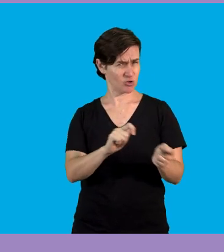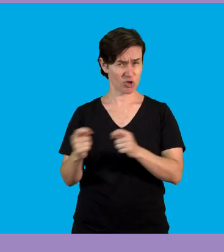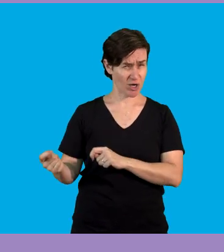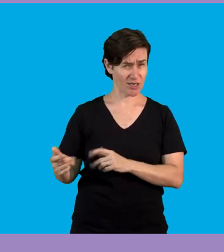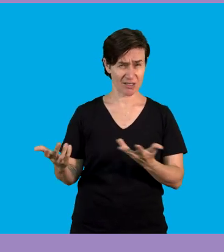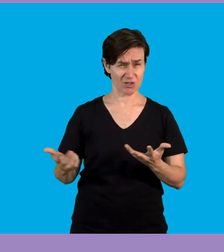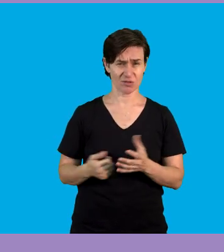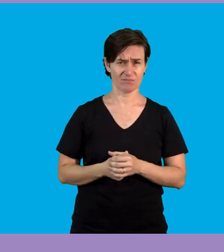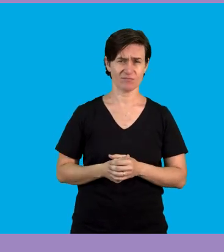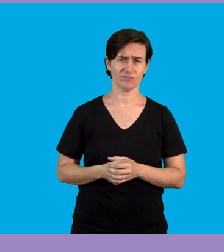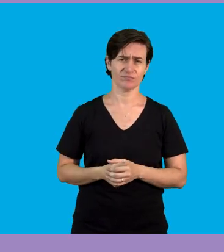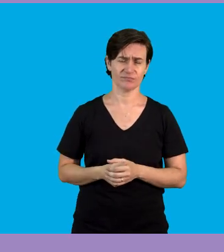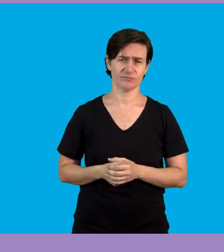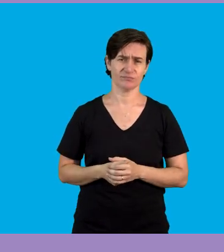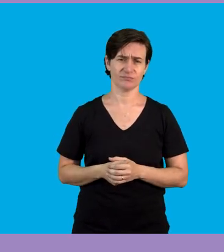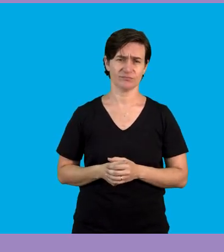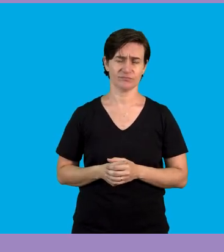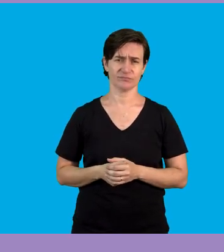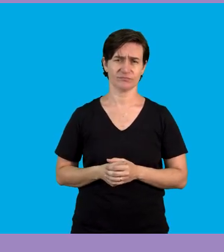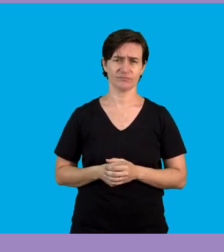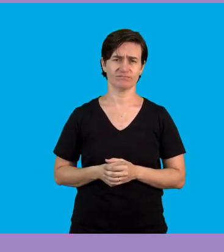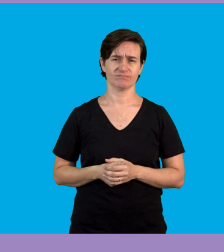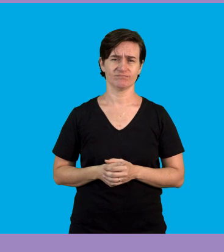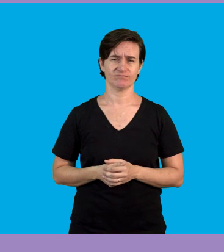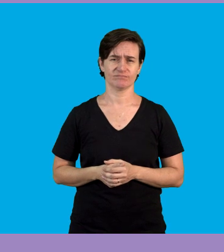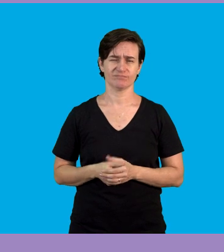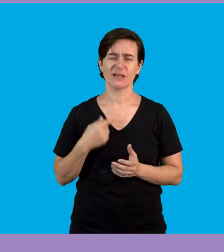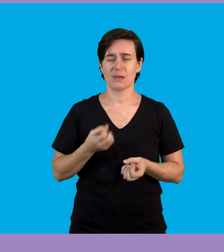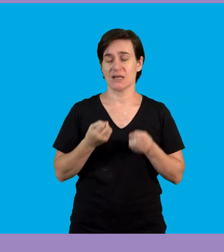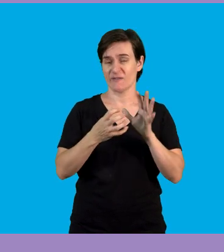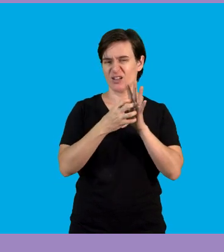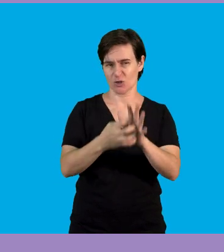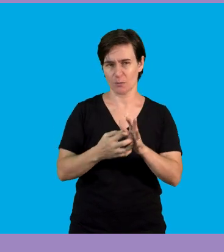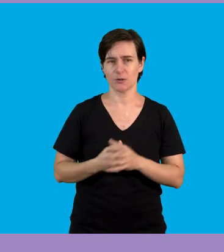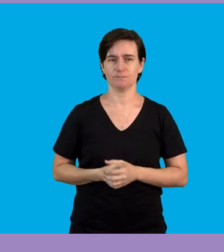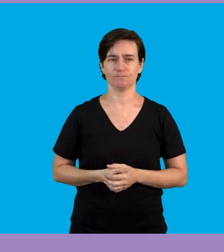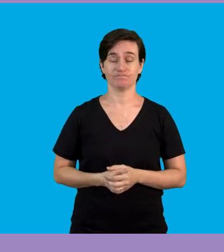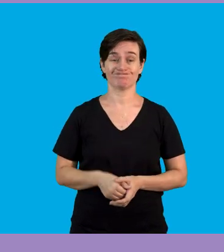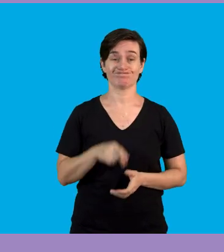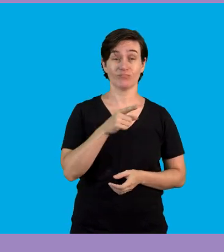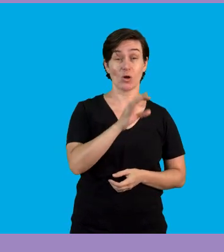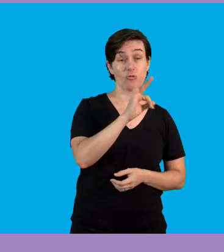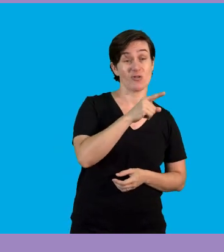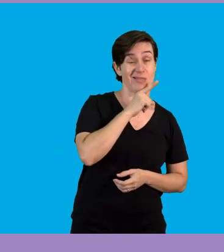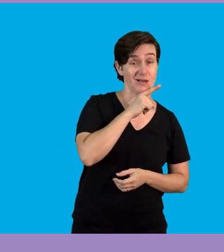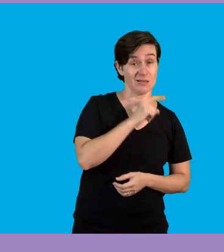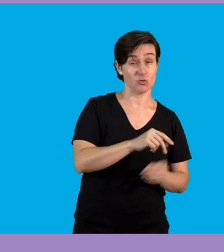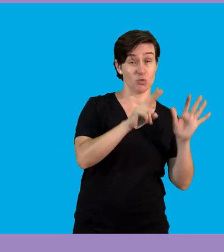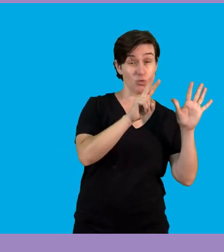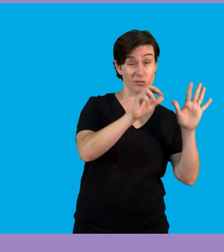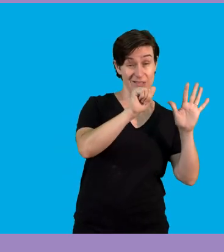from centimeters cubed to liters? Let's look at an example. So here we have